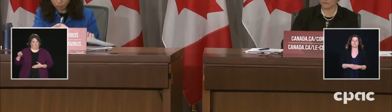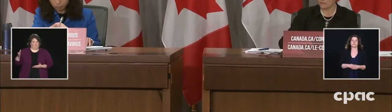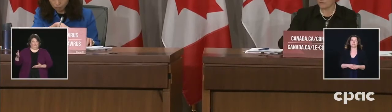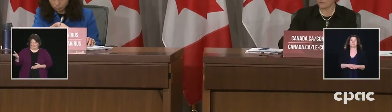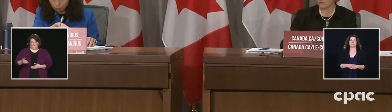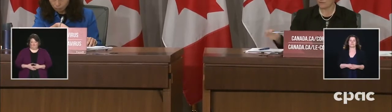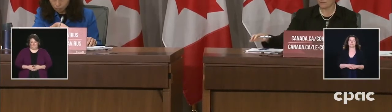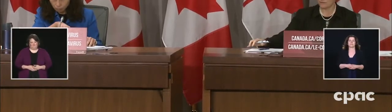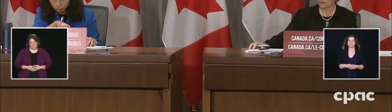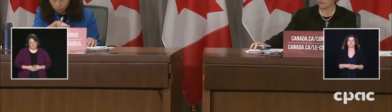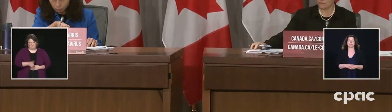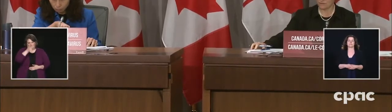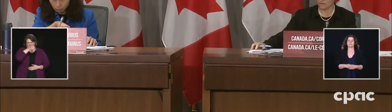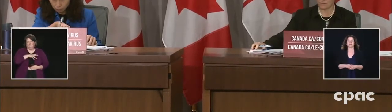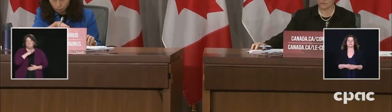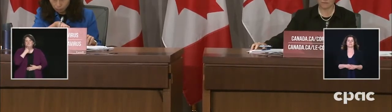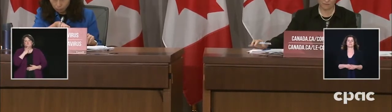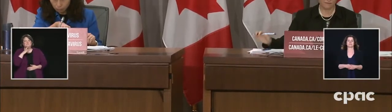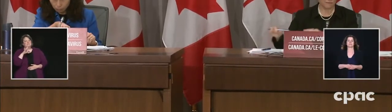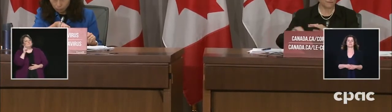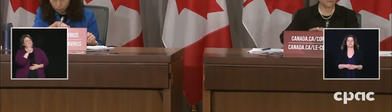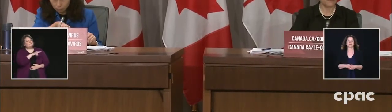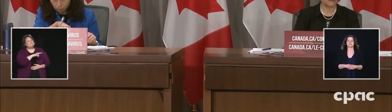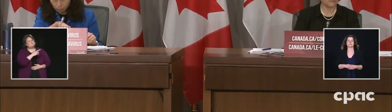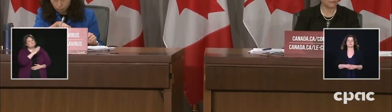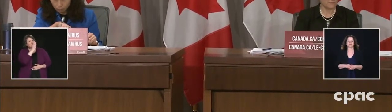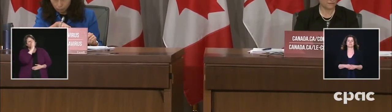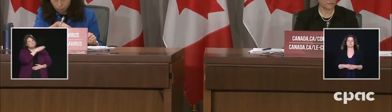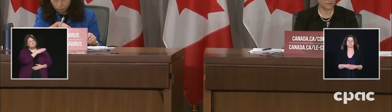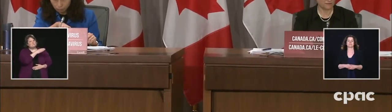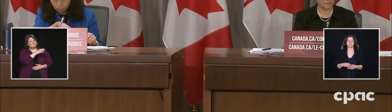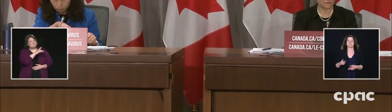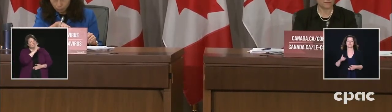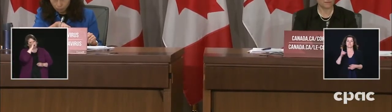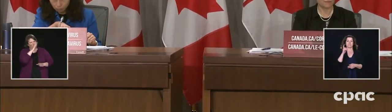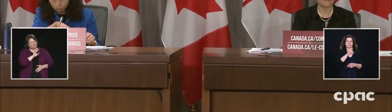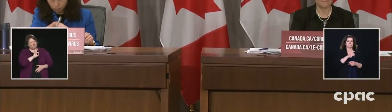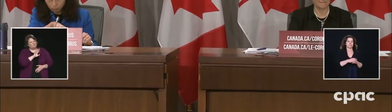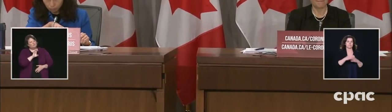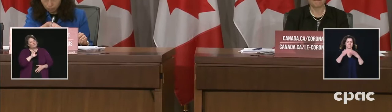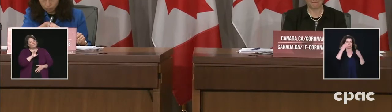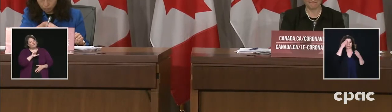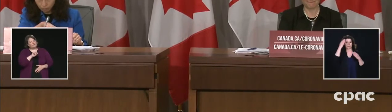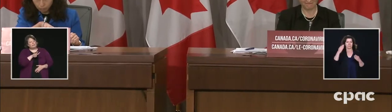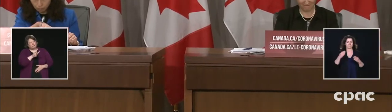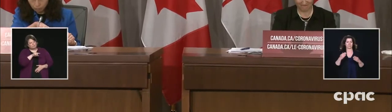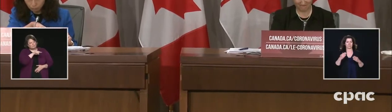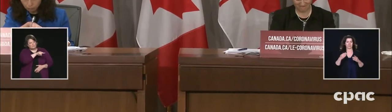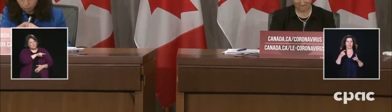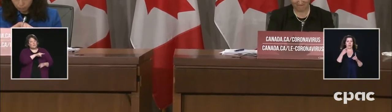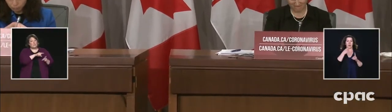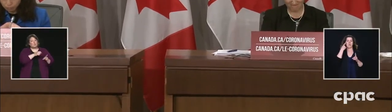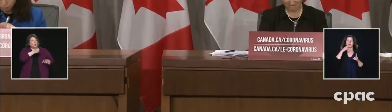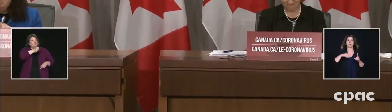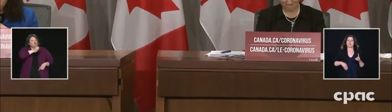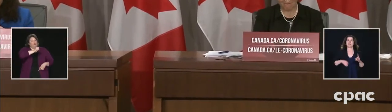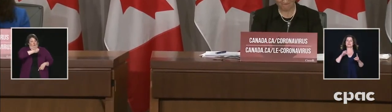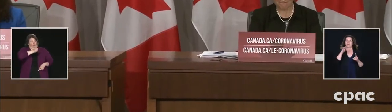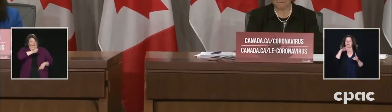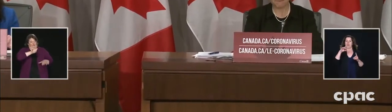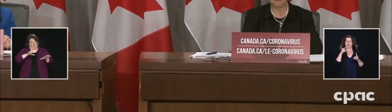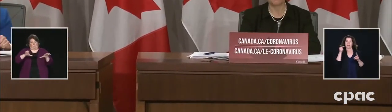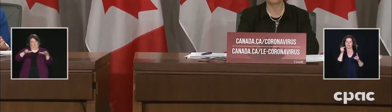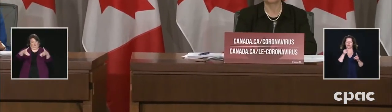This question is for Minister Freeland. Given that you've made protecting journalists a foreign policy priority, including in a joint effort with